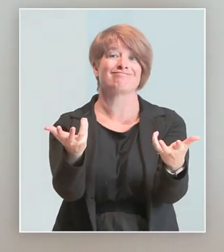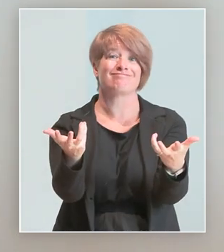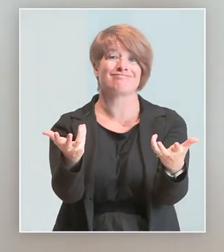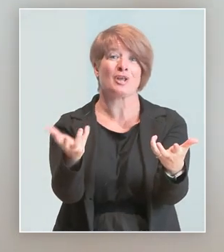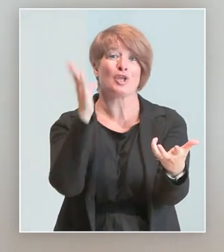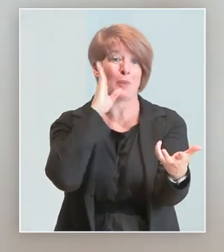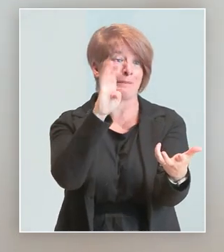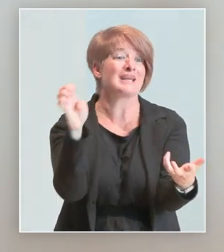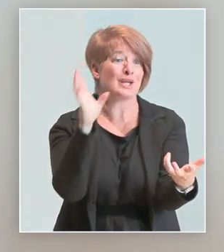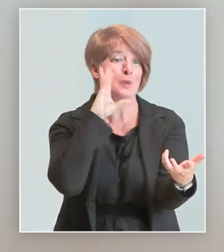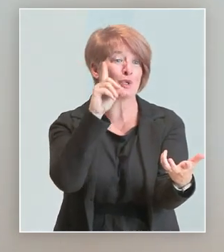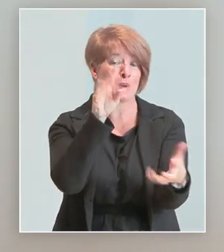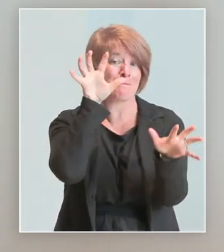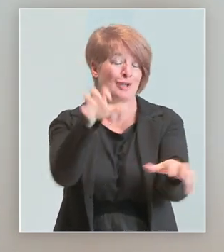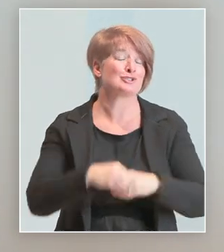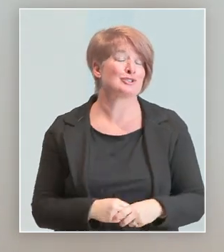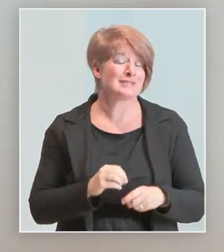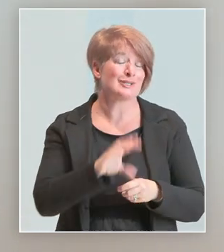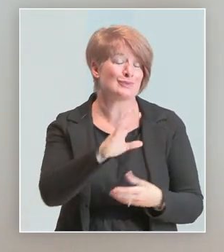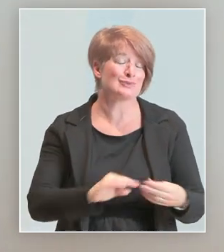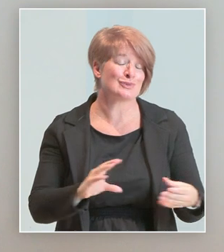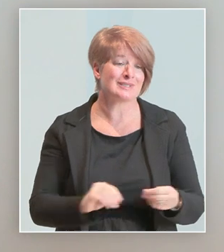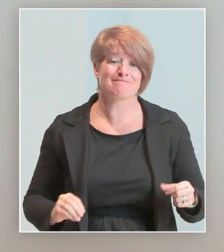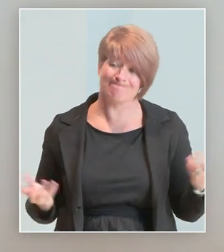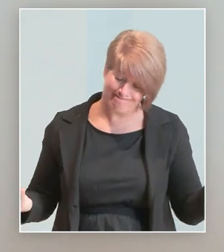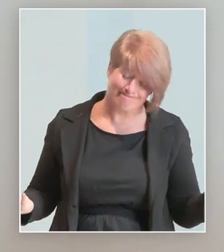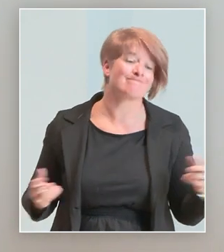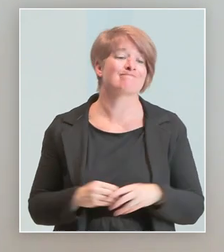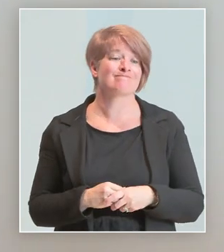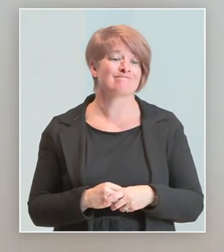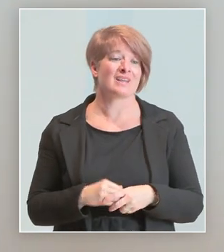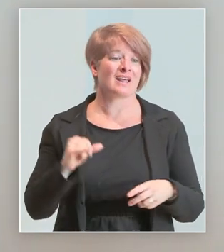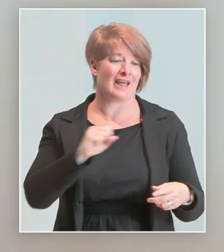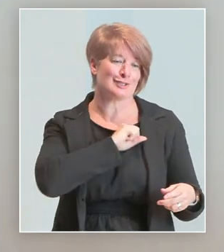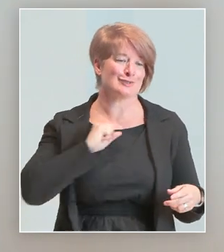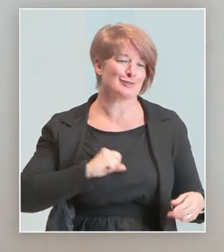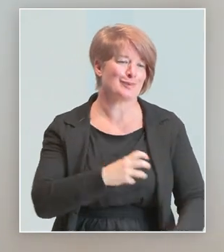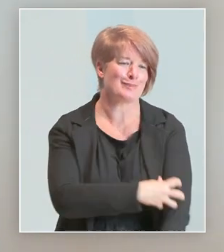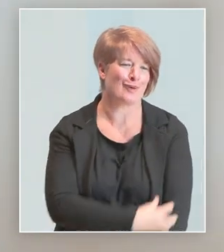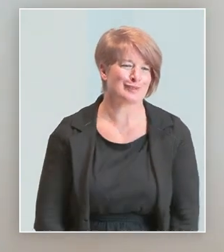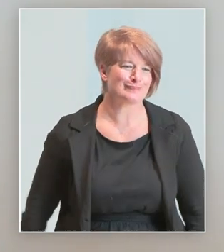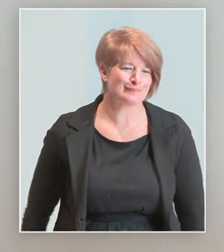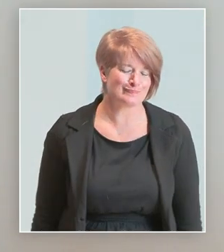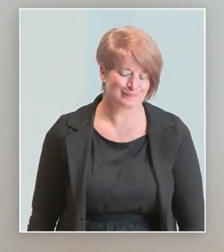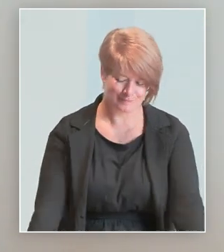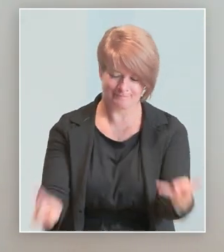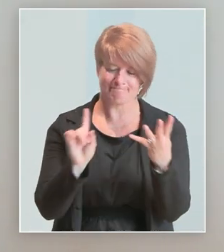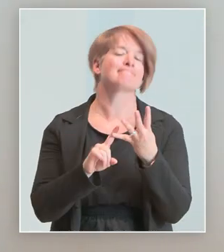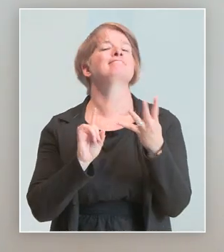the monstering and other versions of the story. This is a superpower.